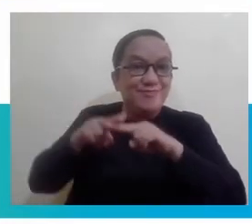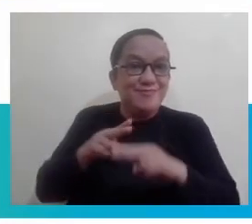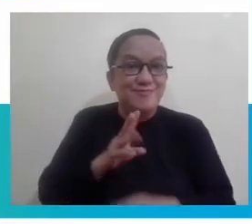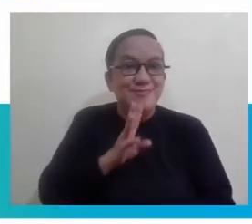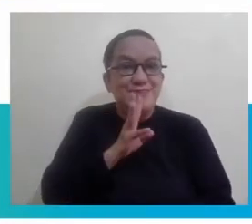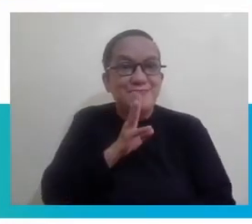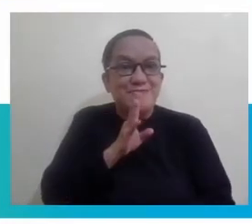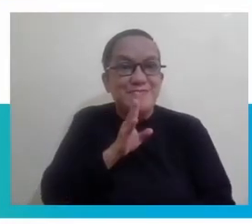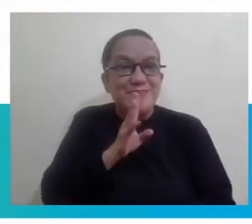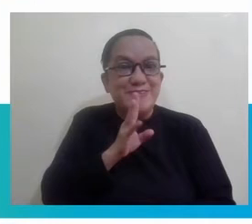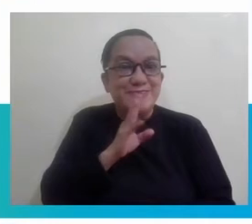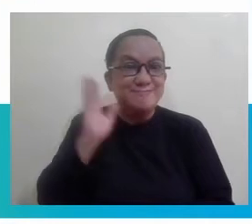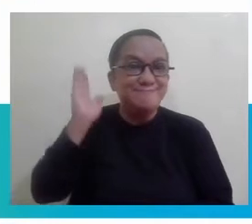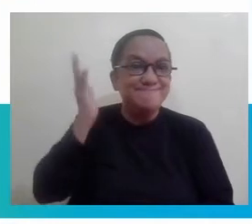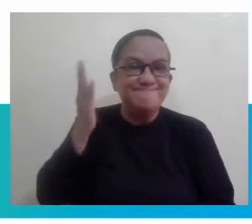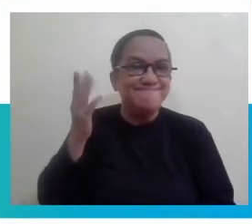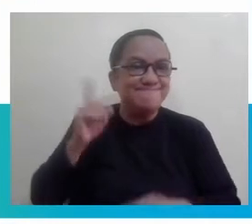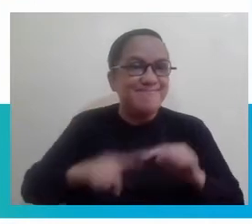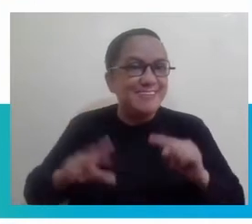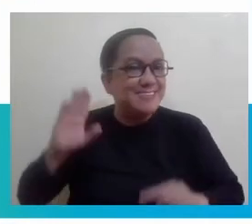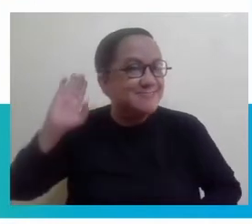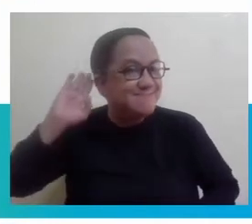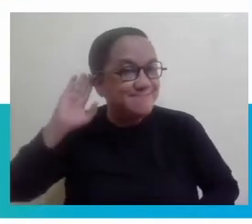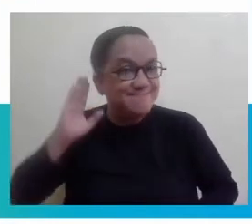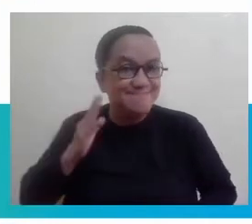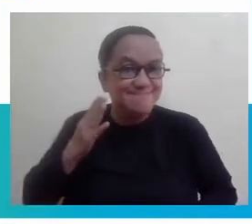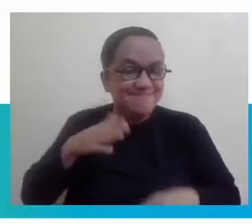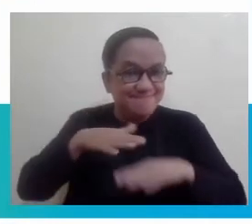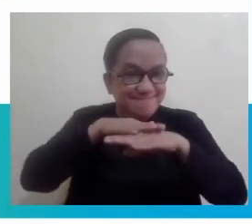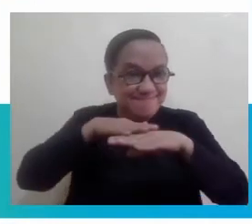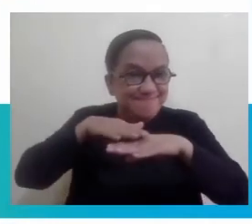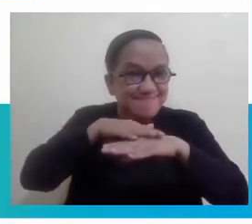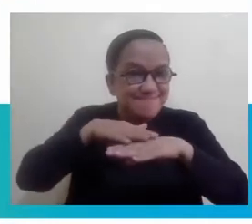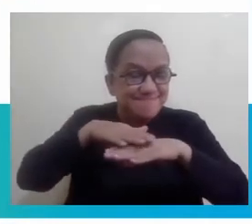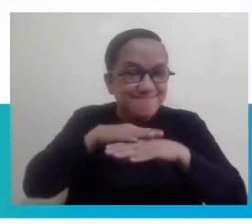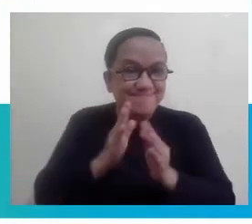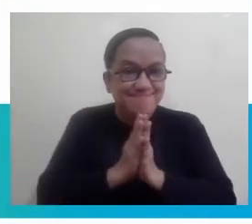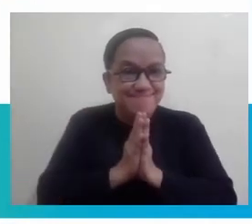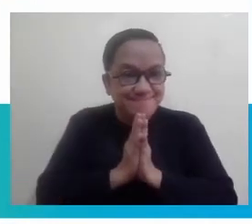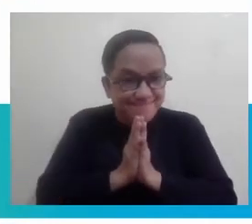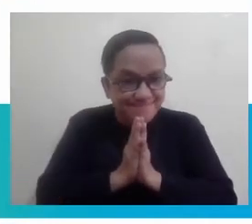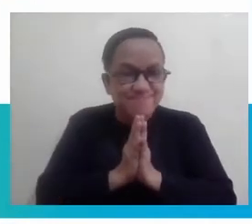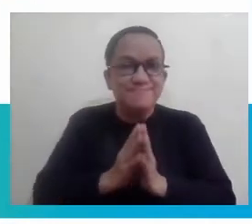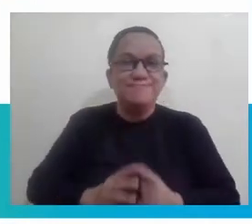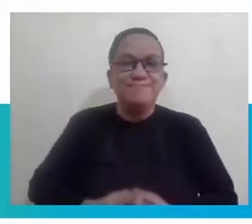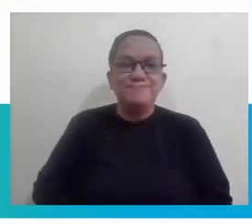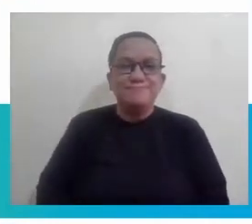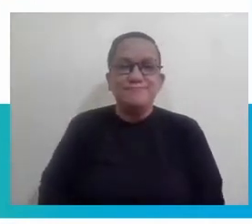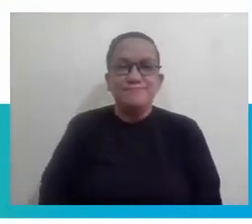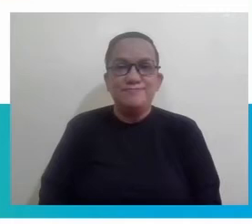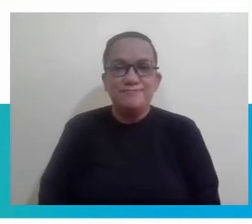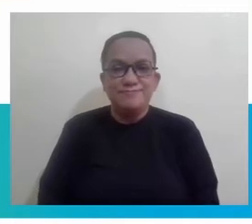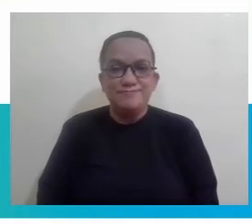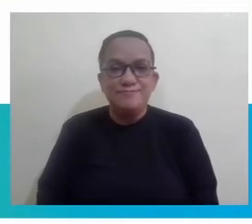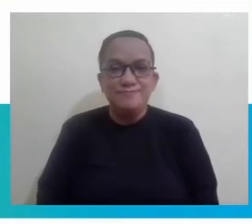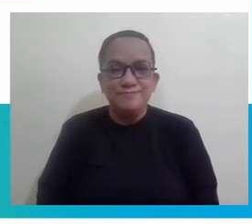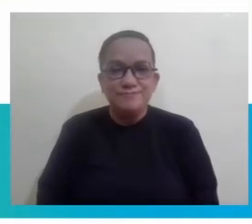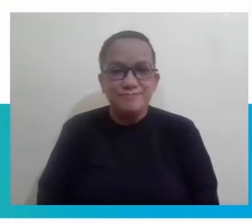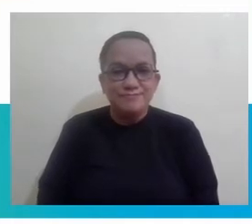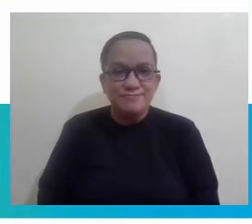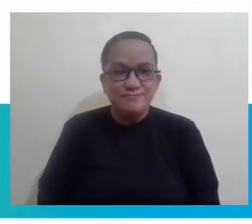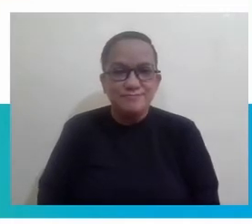approaches, pioneering the ABCs of networking while growing a bottom-up grassroots network.